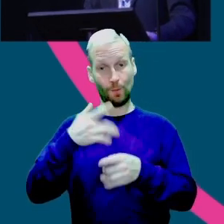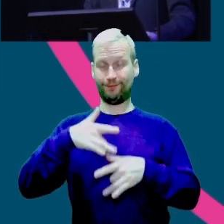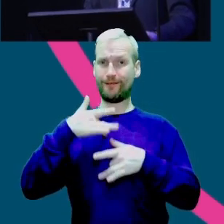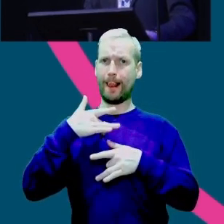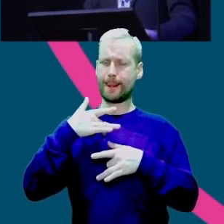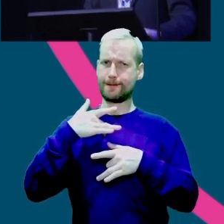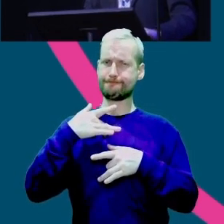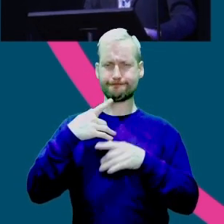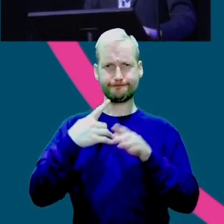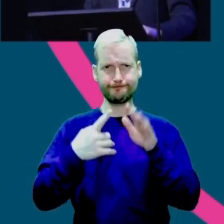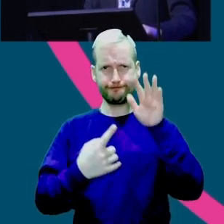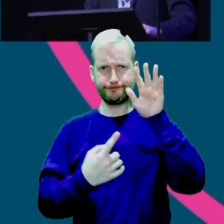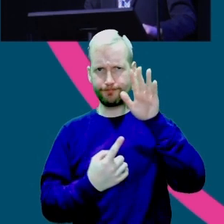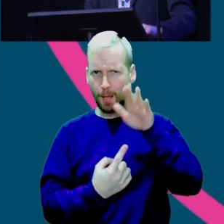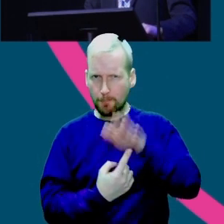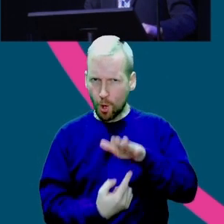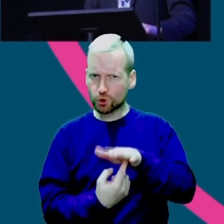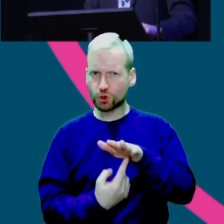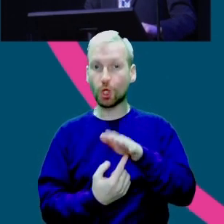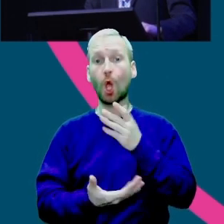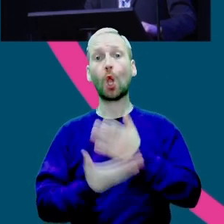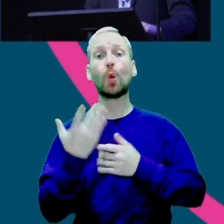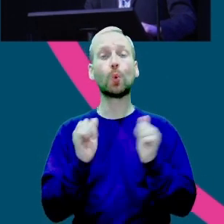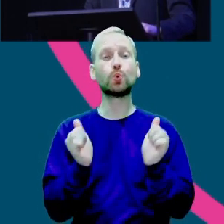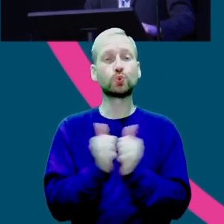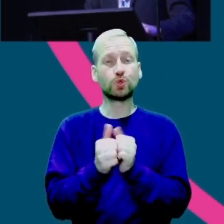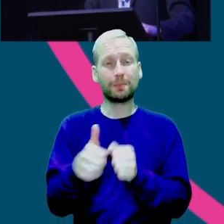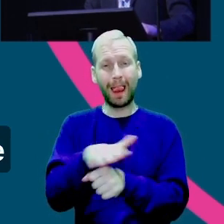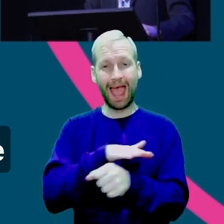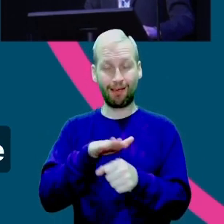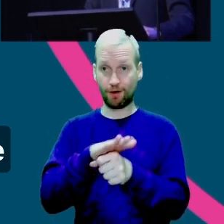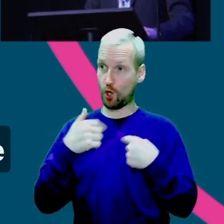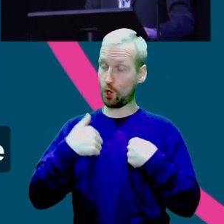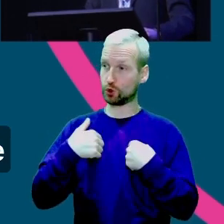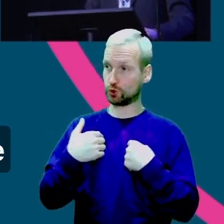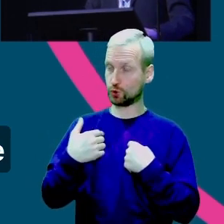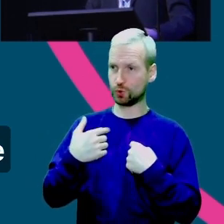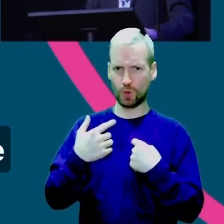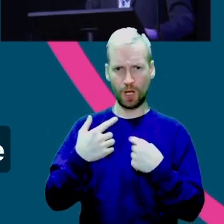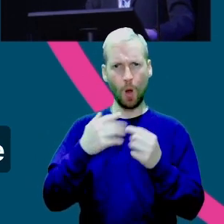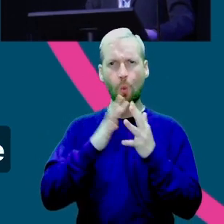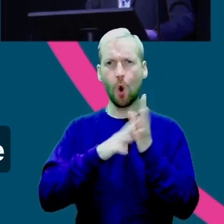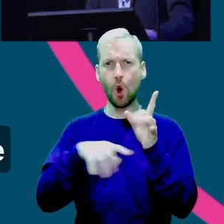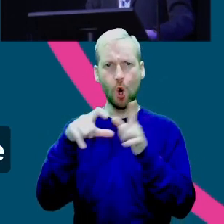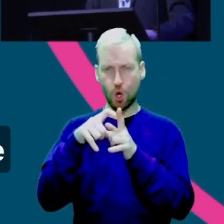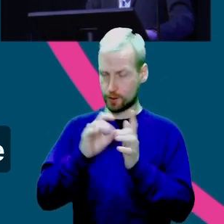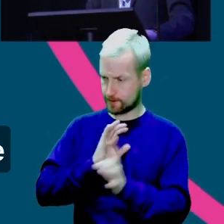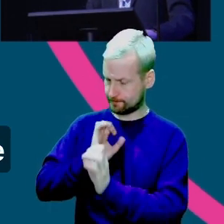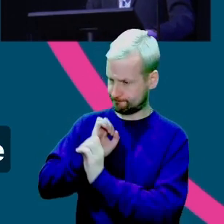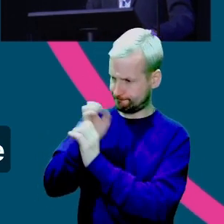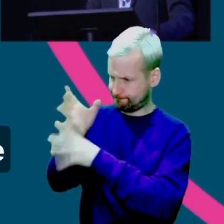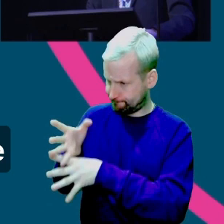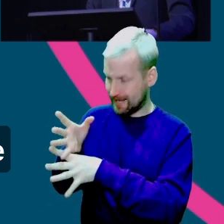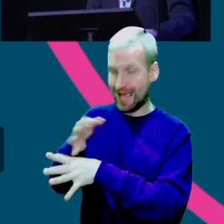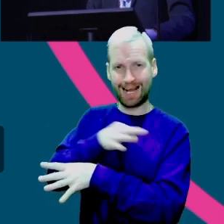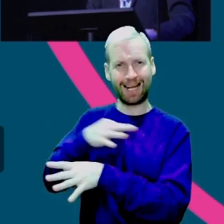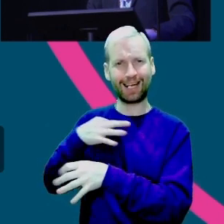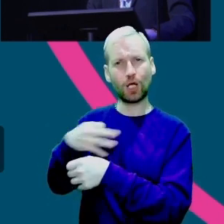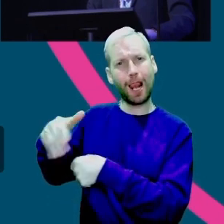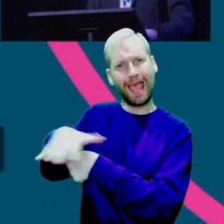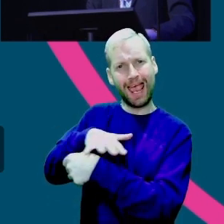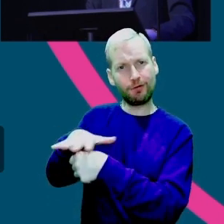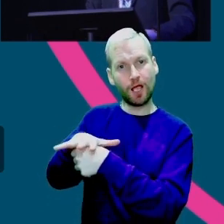essential to create a new suitable area for the Trust to decant its existing wards and other clinical areas to be able